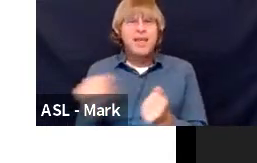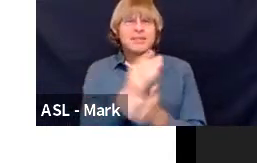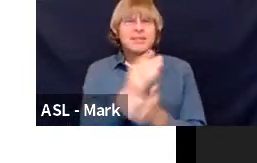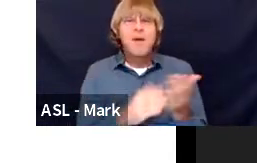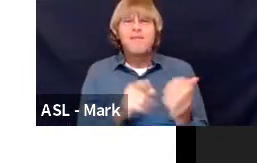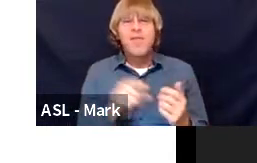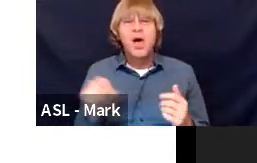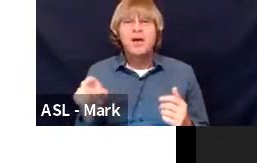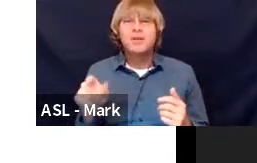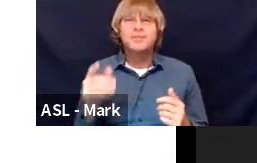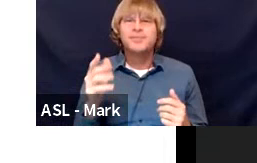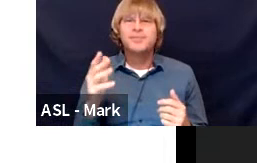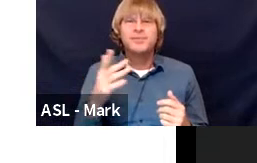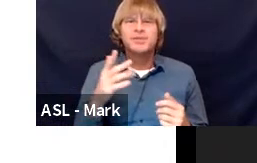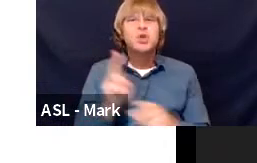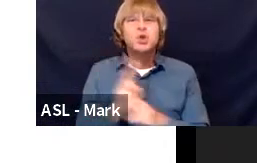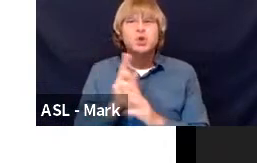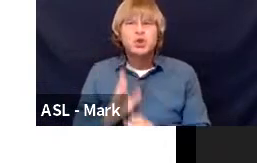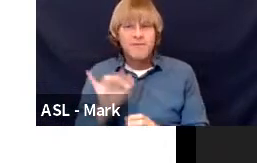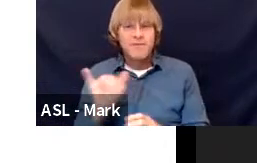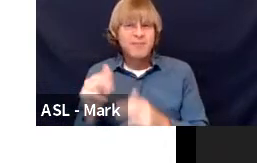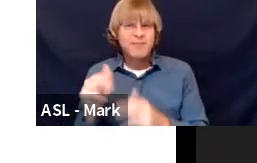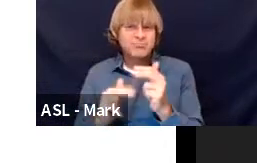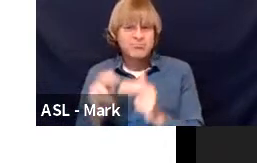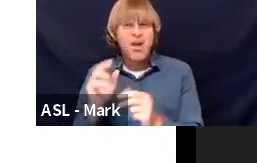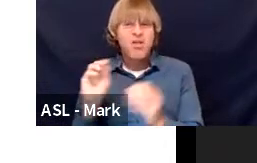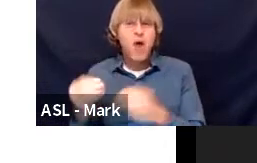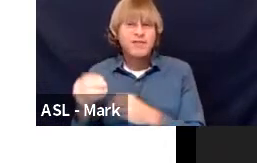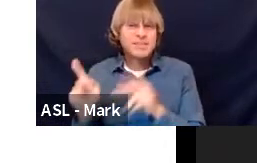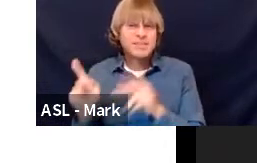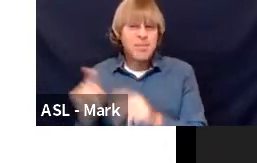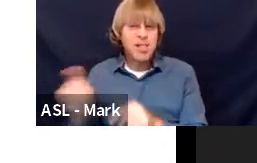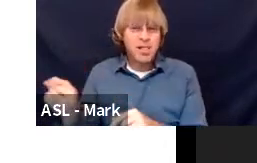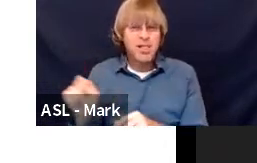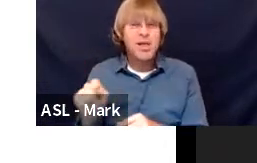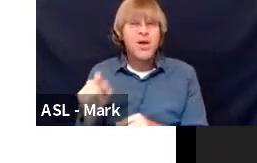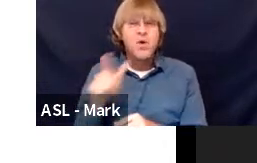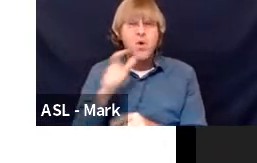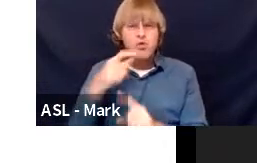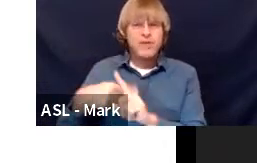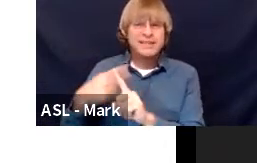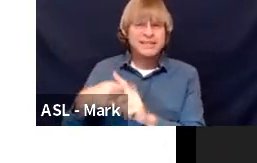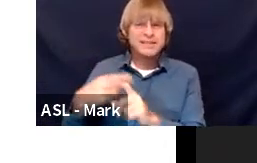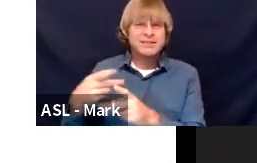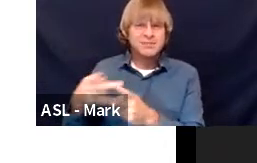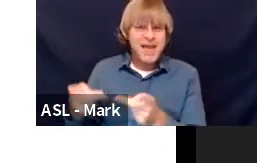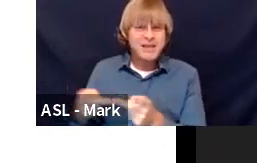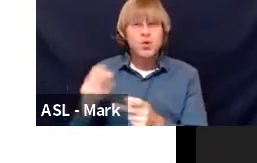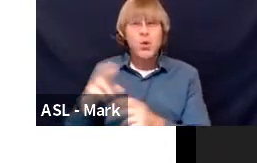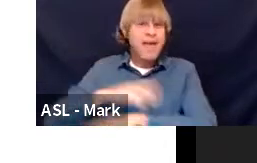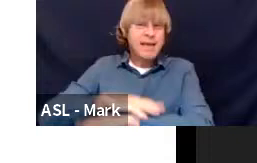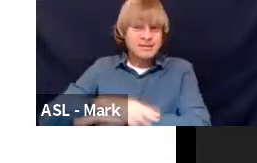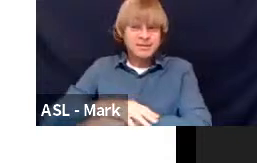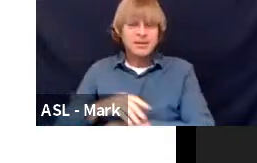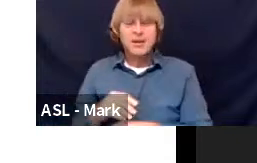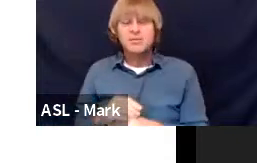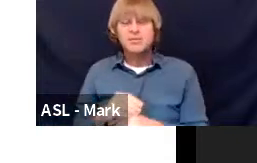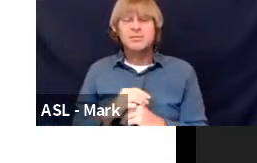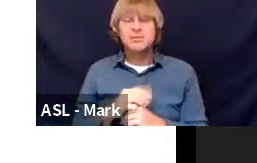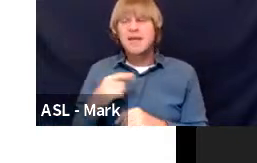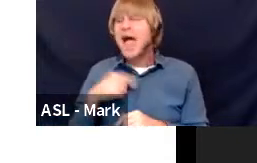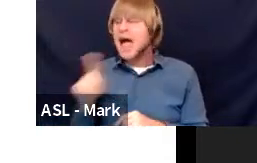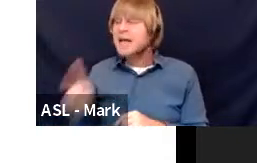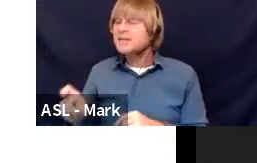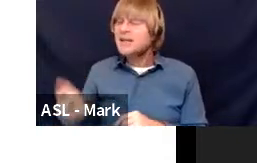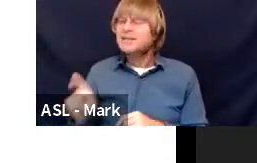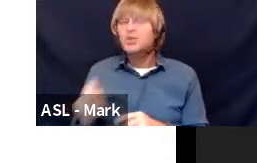some of the users of the space, some of the office people who were renting spaces or desks, and asked